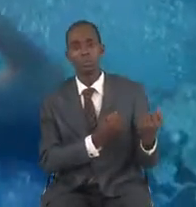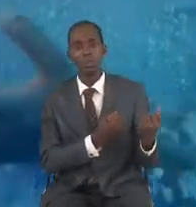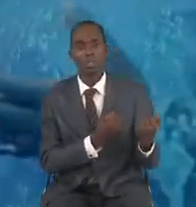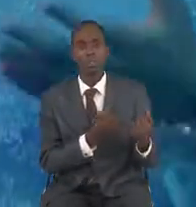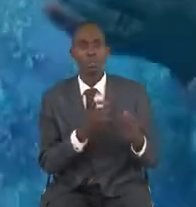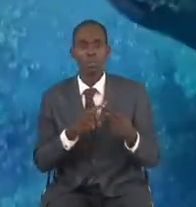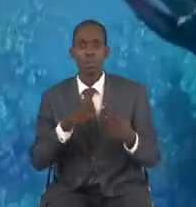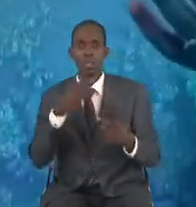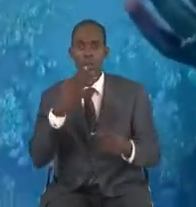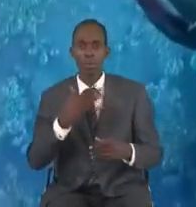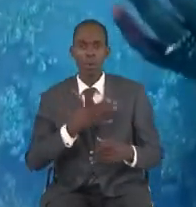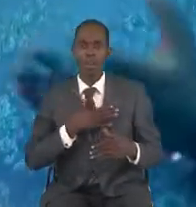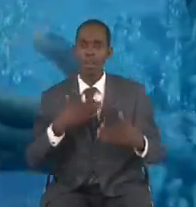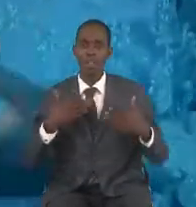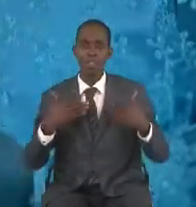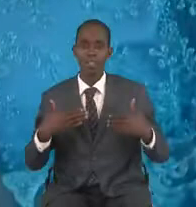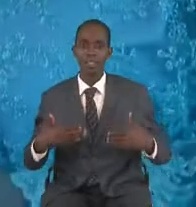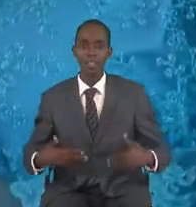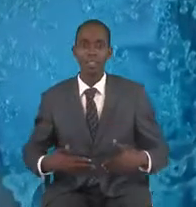say my